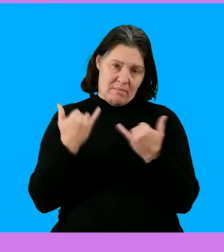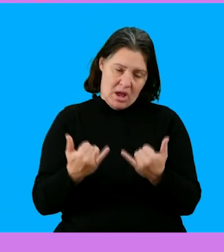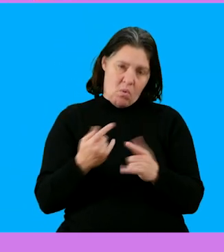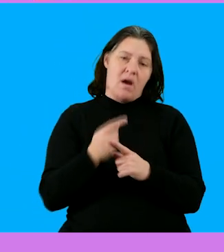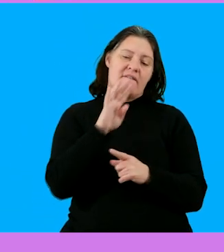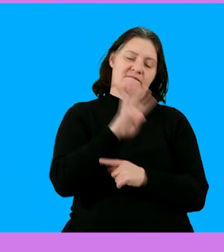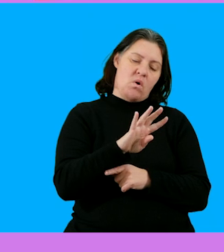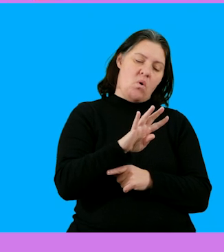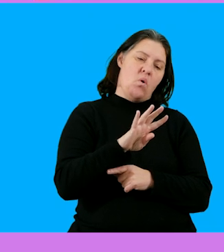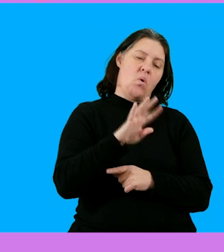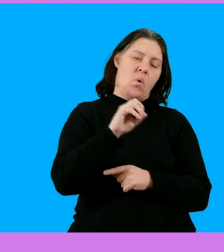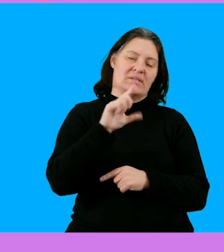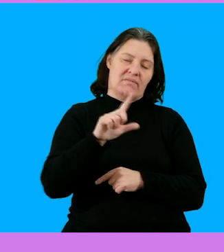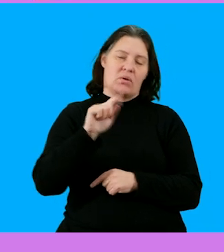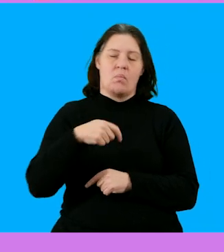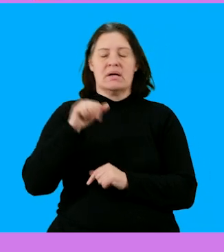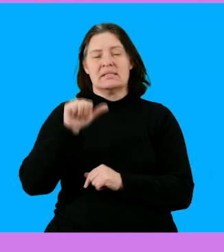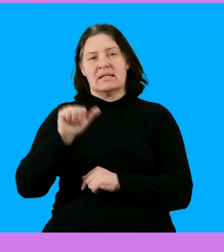at